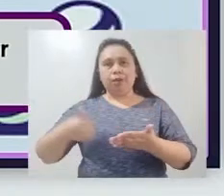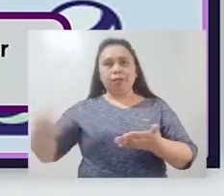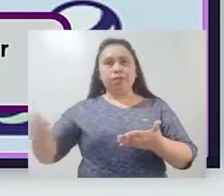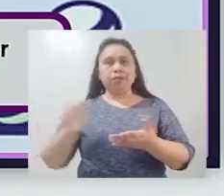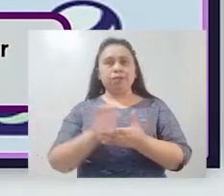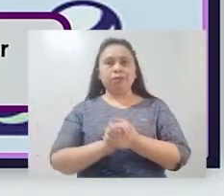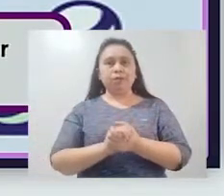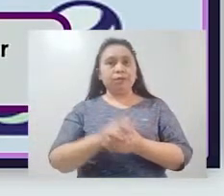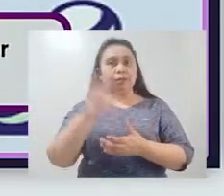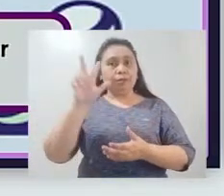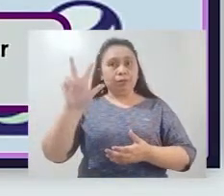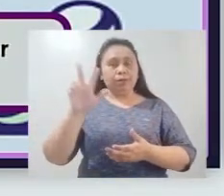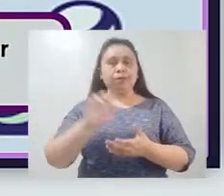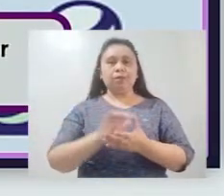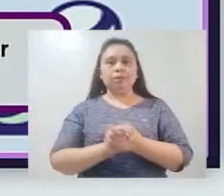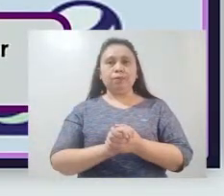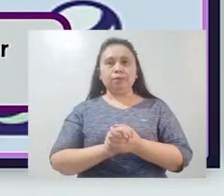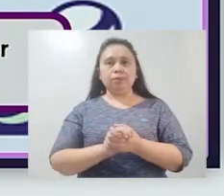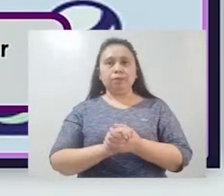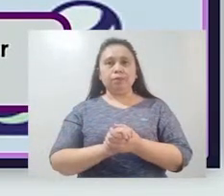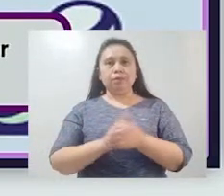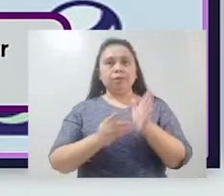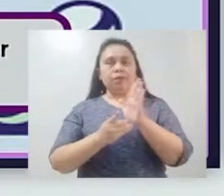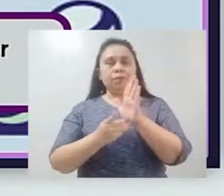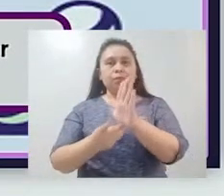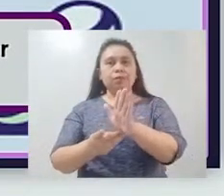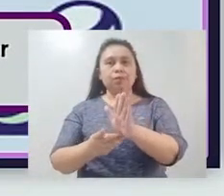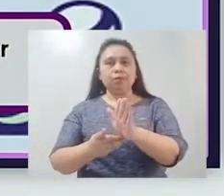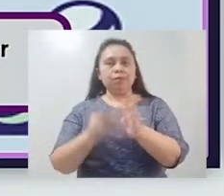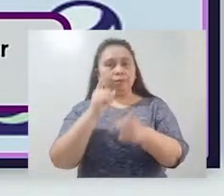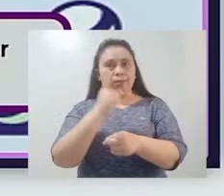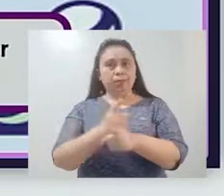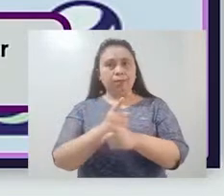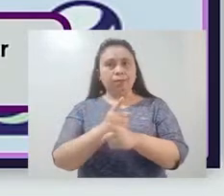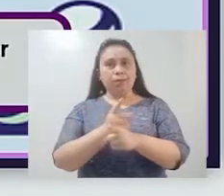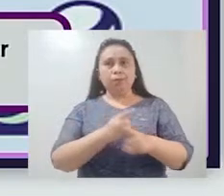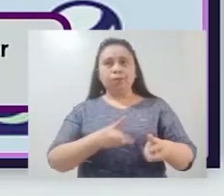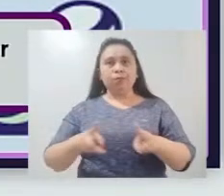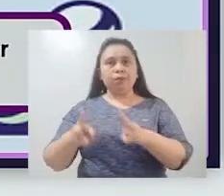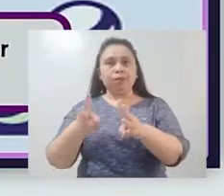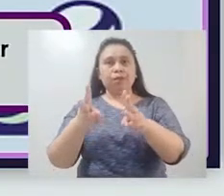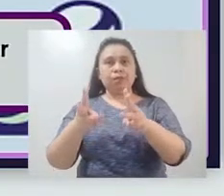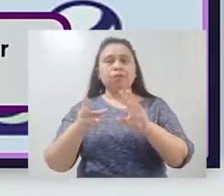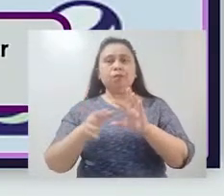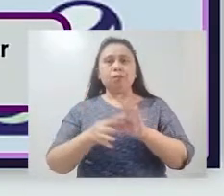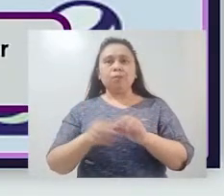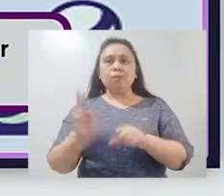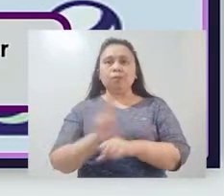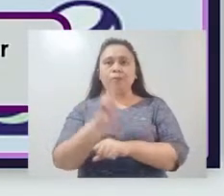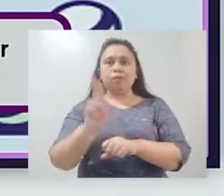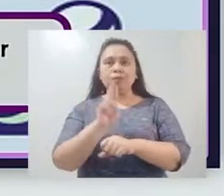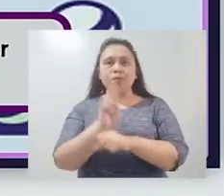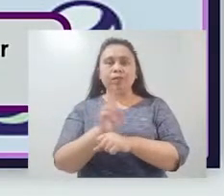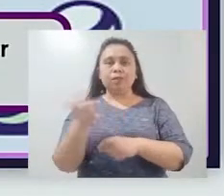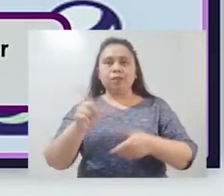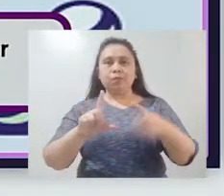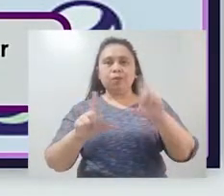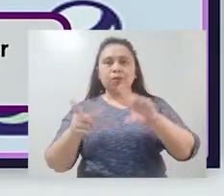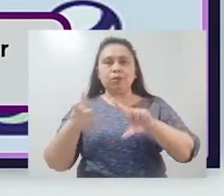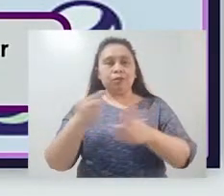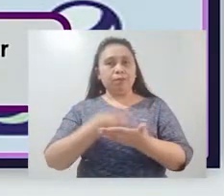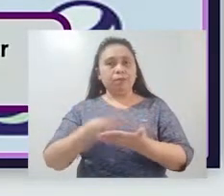apparatus. And number 3, demonstrate the proper ways of using or handling